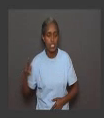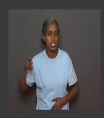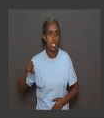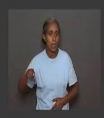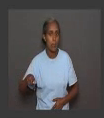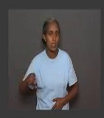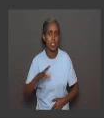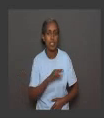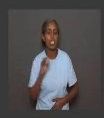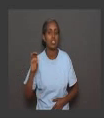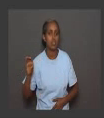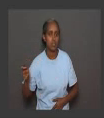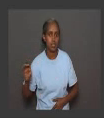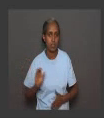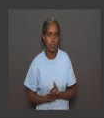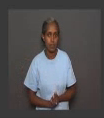P and C.